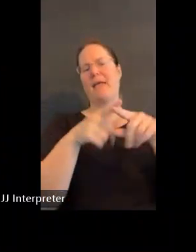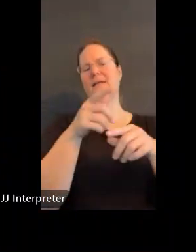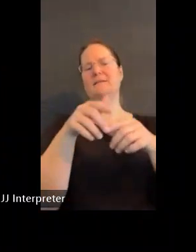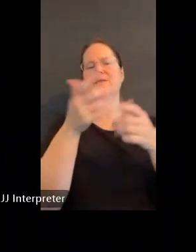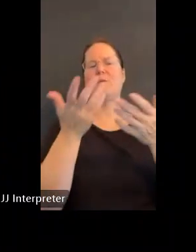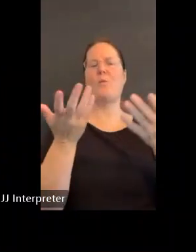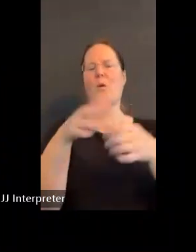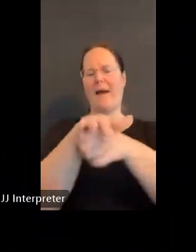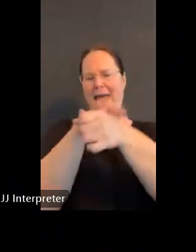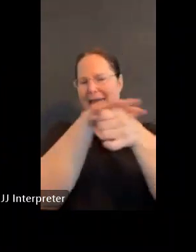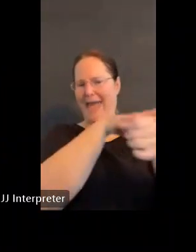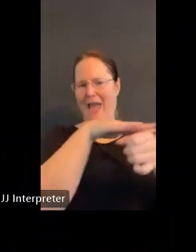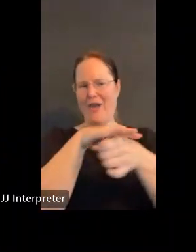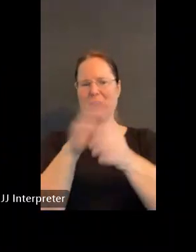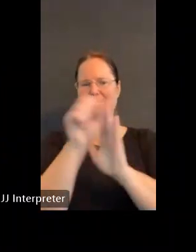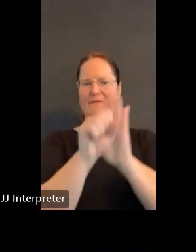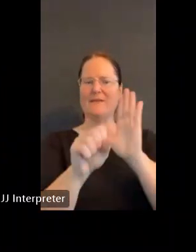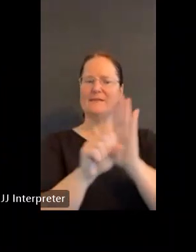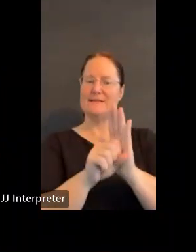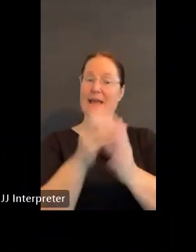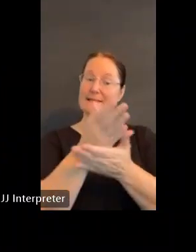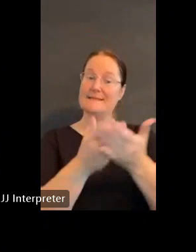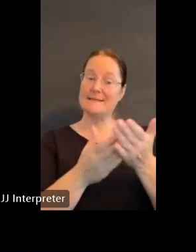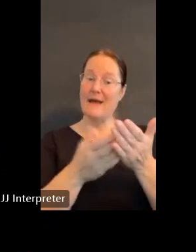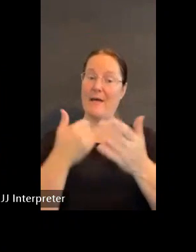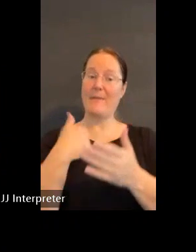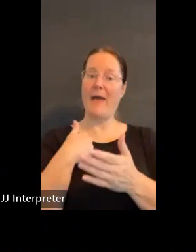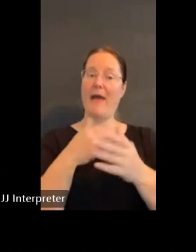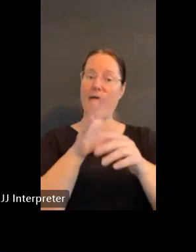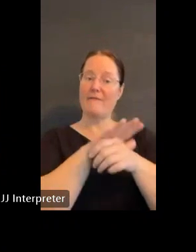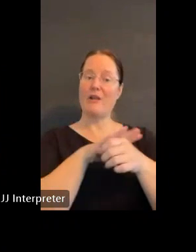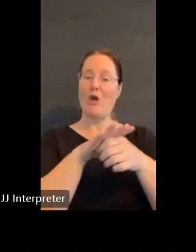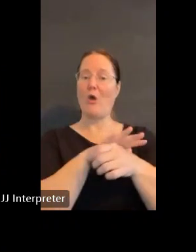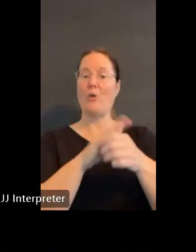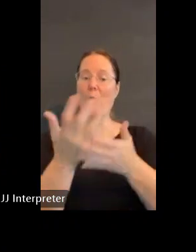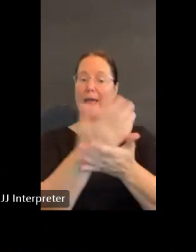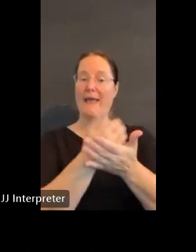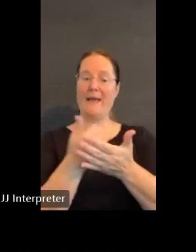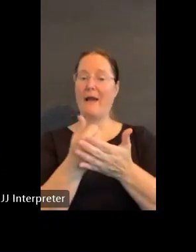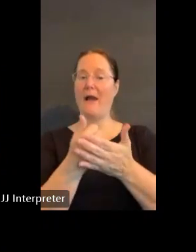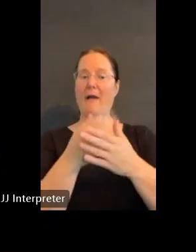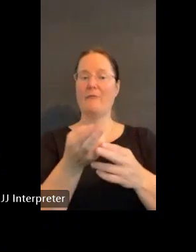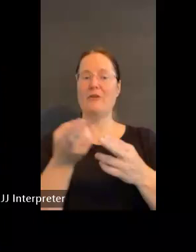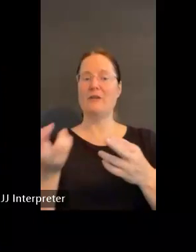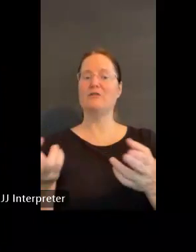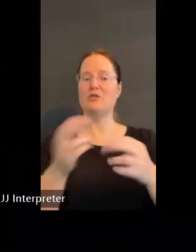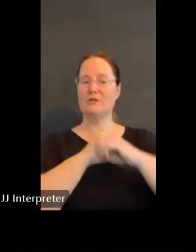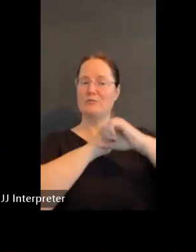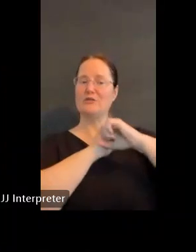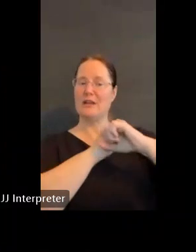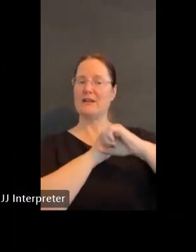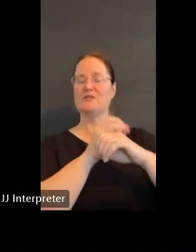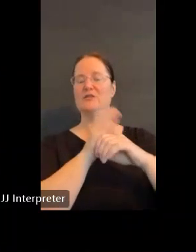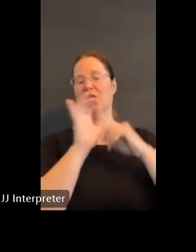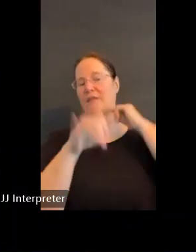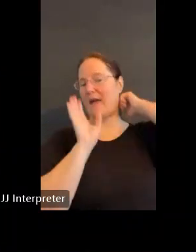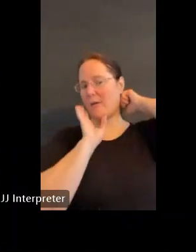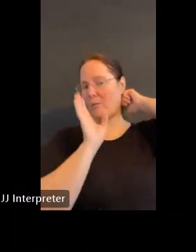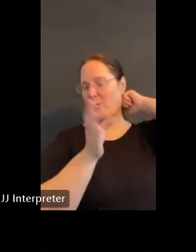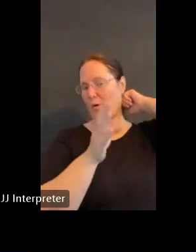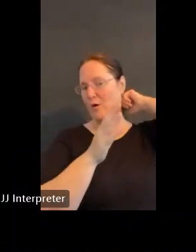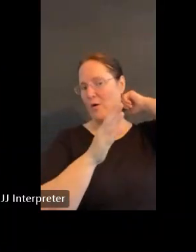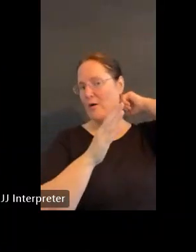are local source of income protections that would prevent a housing provider from advertising a unit as saying